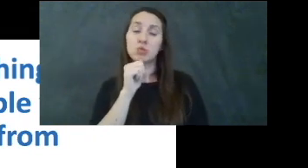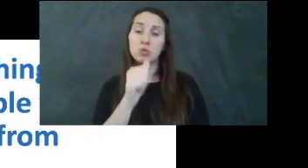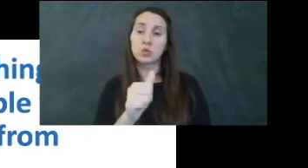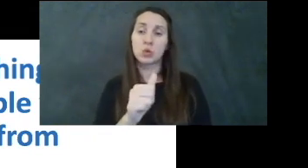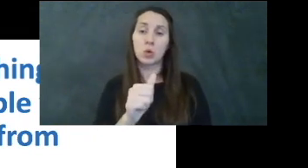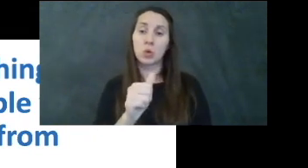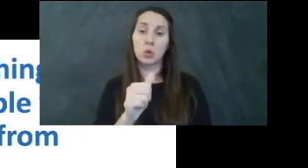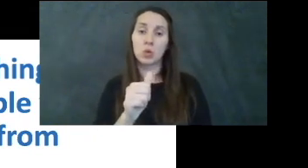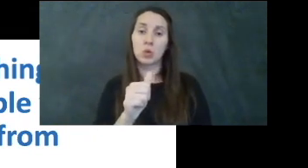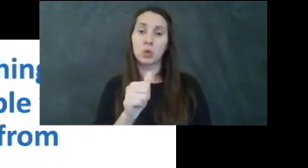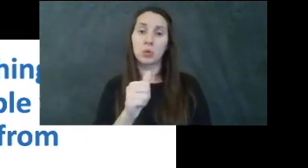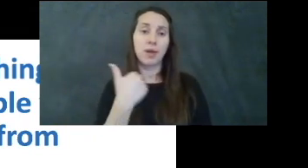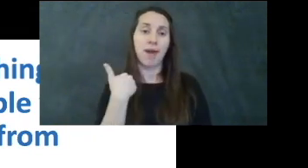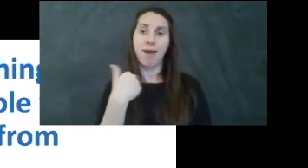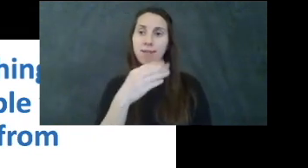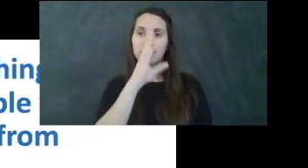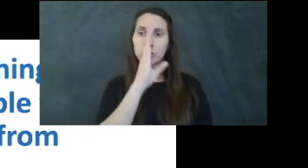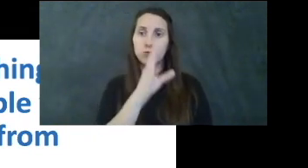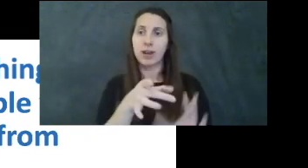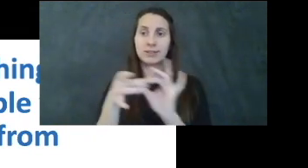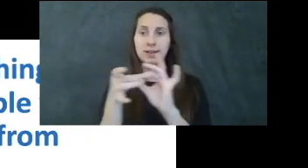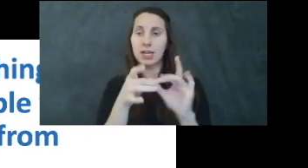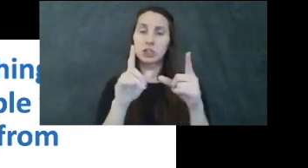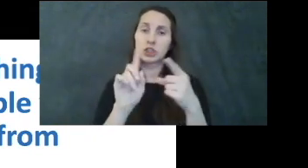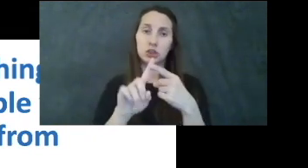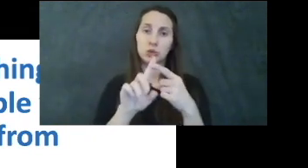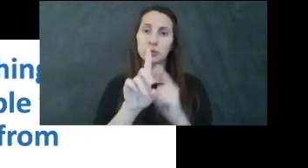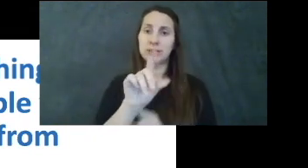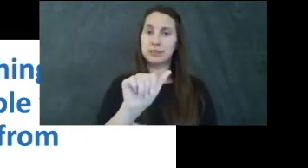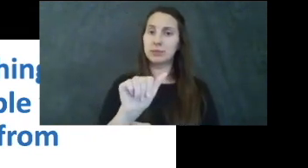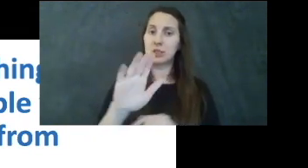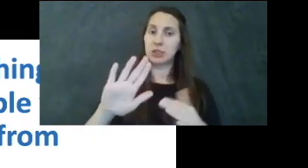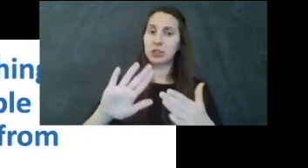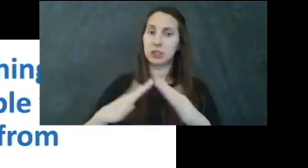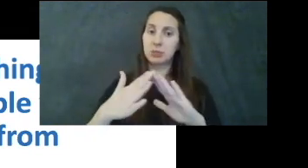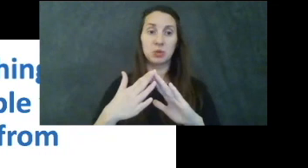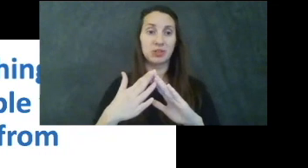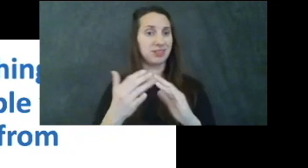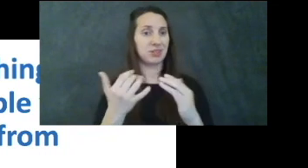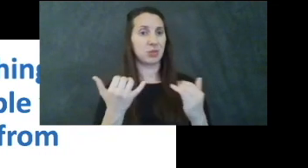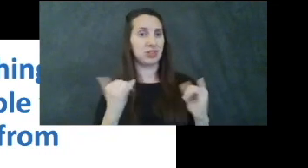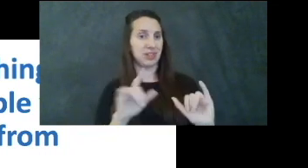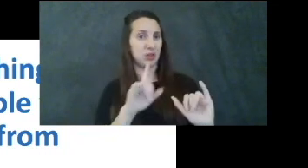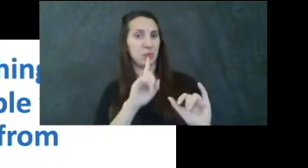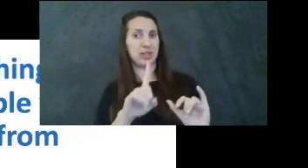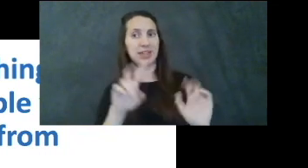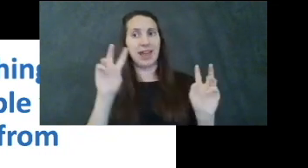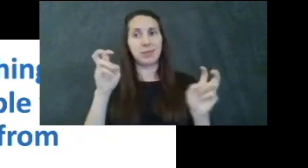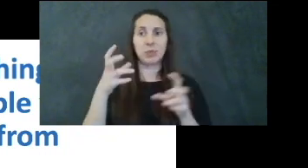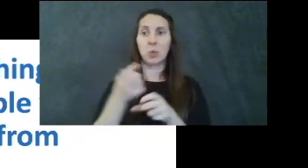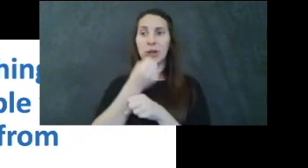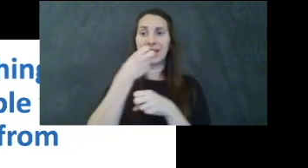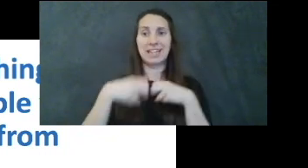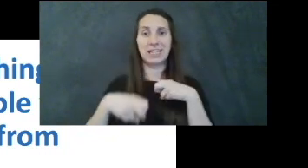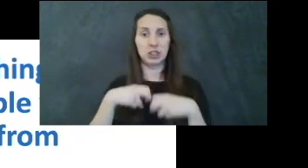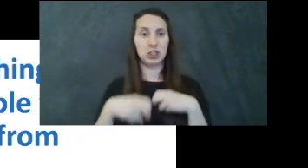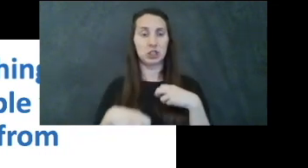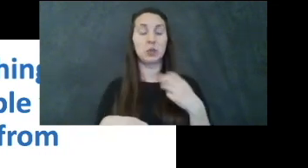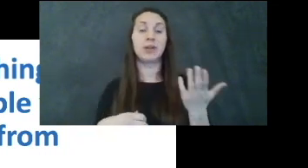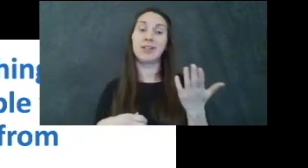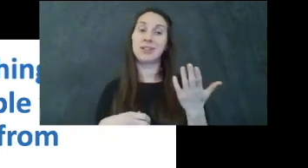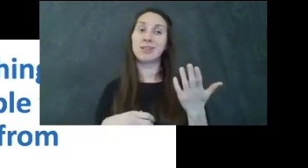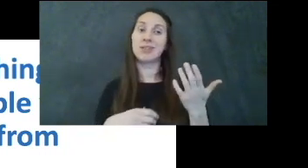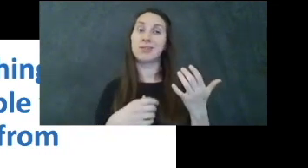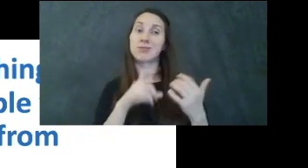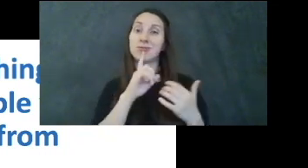a direct connection to the disability community. So these are winning issues throughout, and candidates, frankly, are not talking